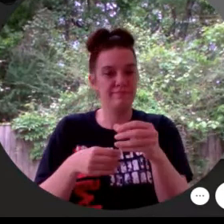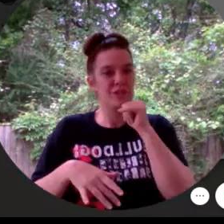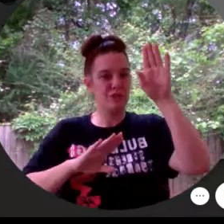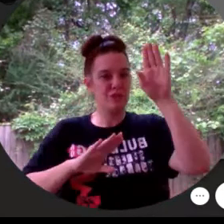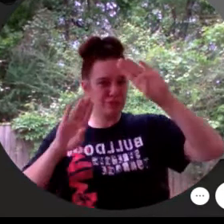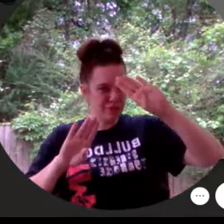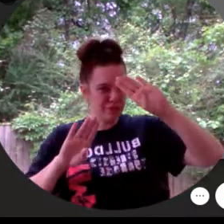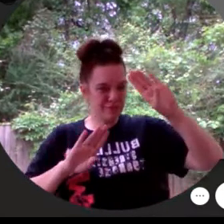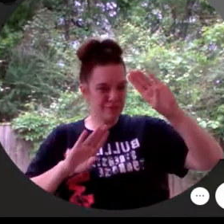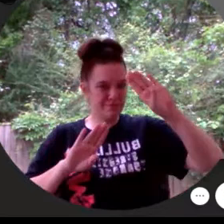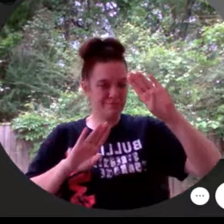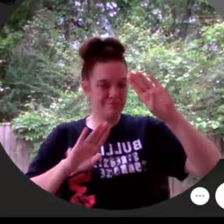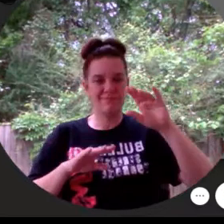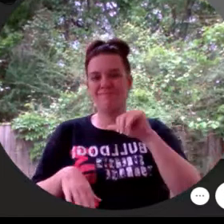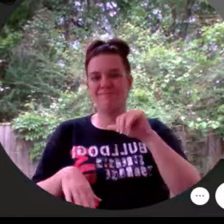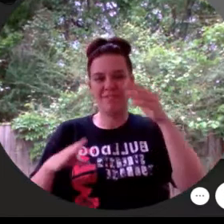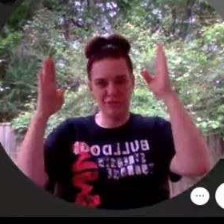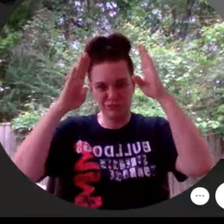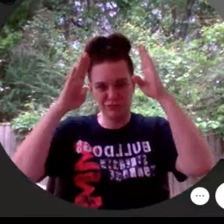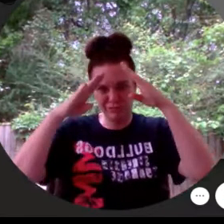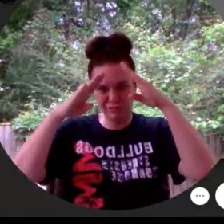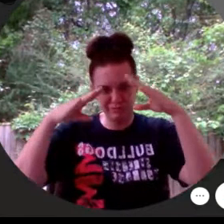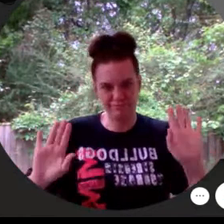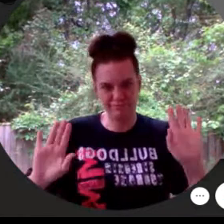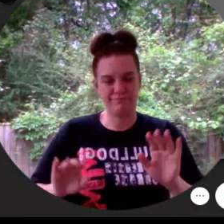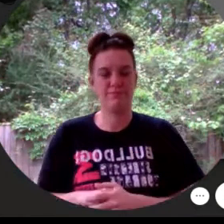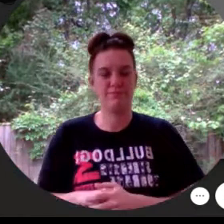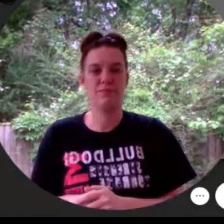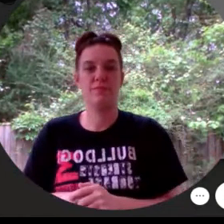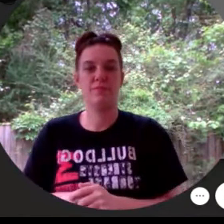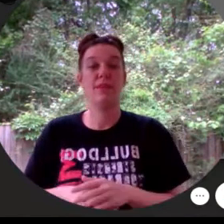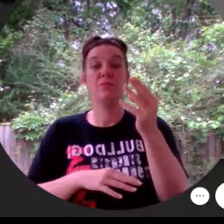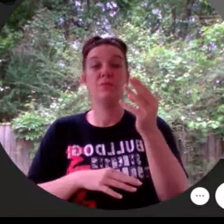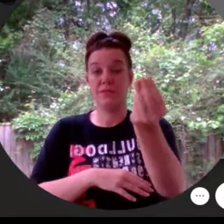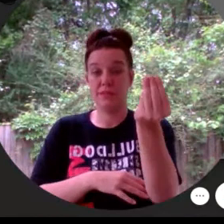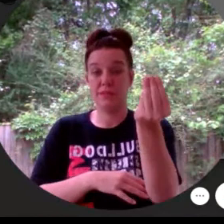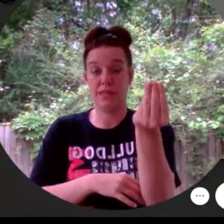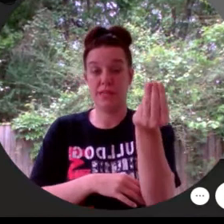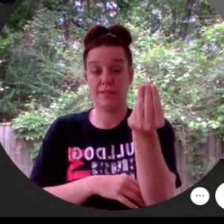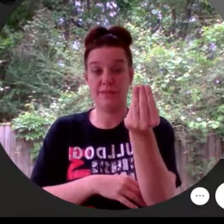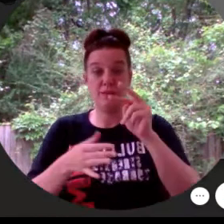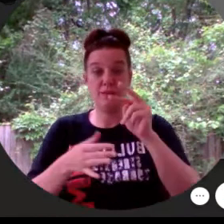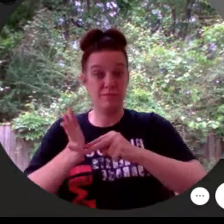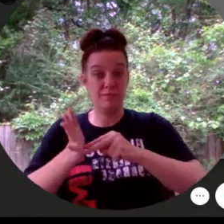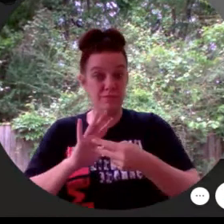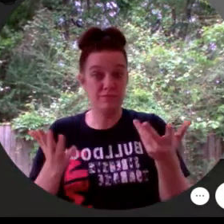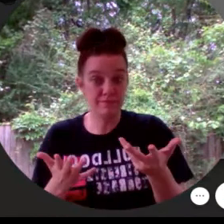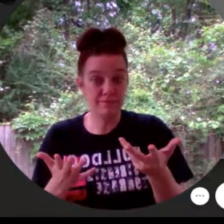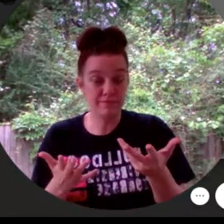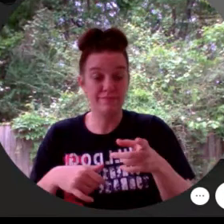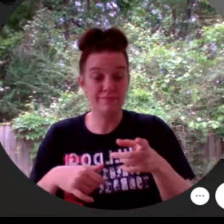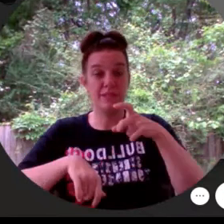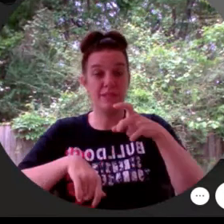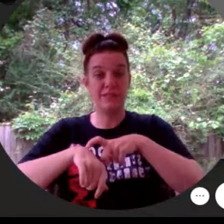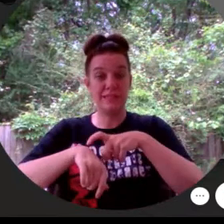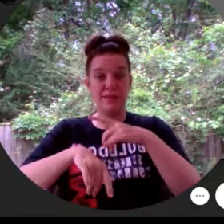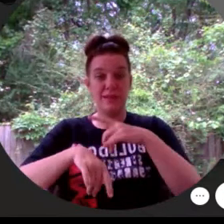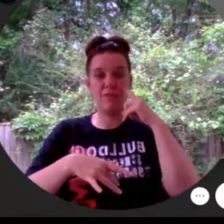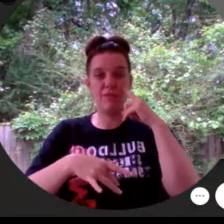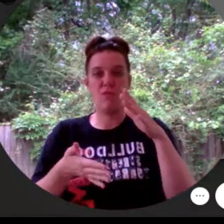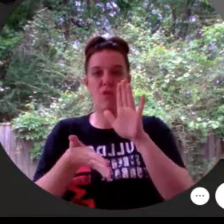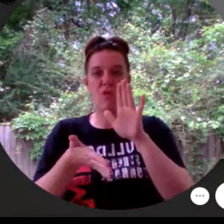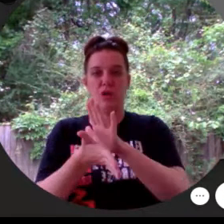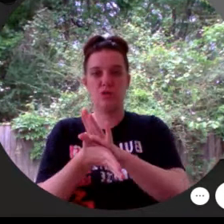worry, they weren't in trouble. It was a Monday, which meant it was time for a